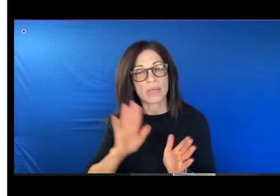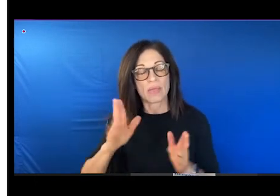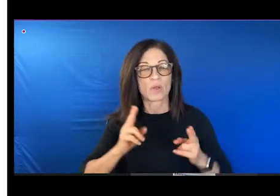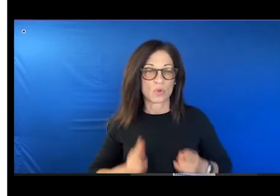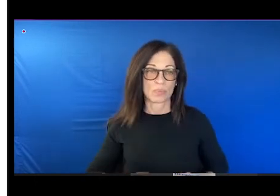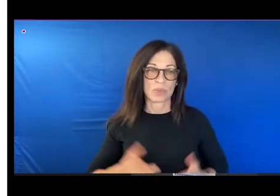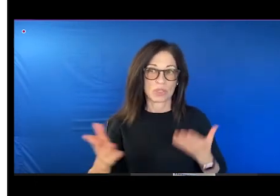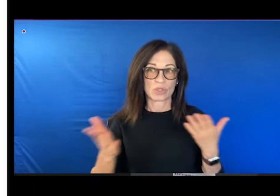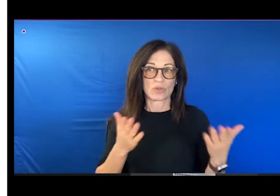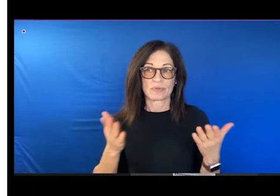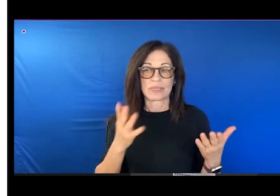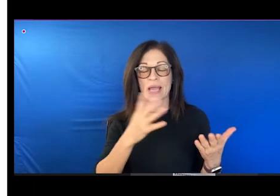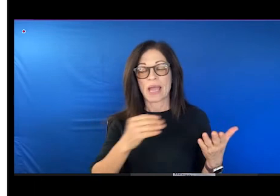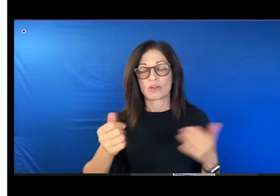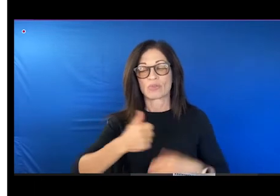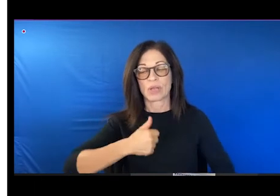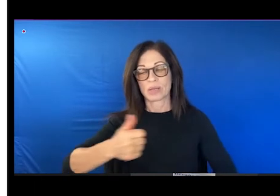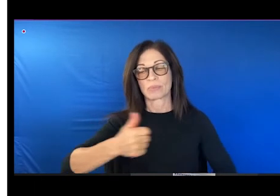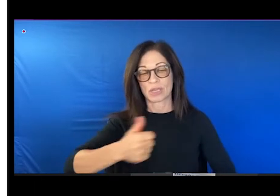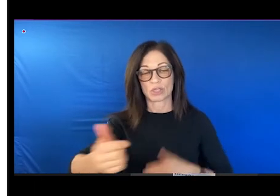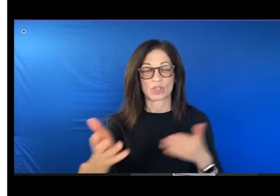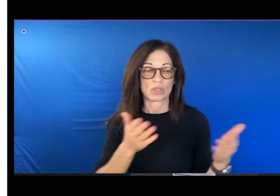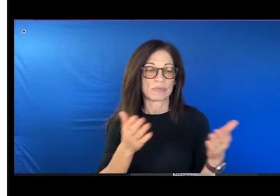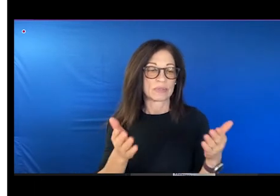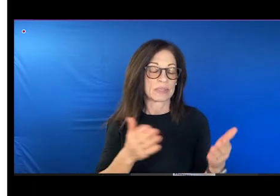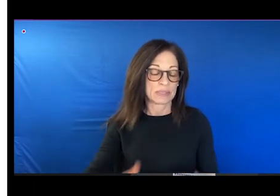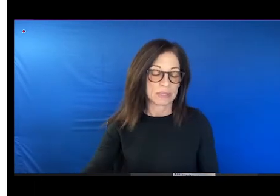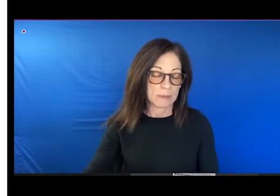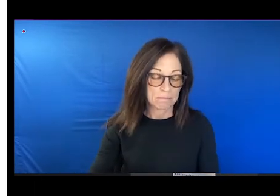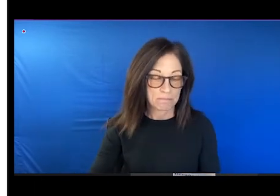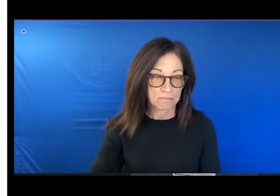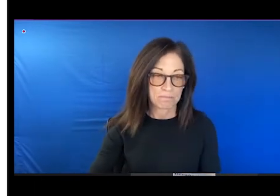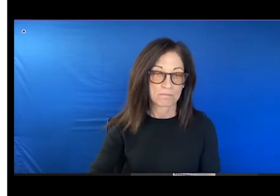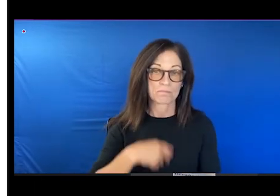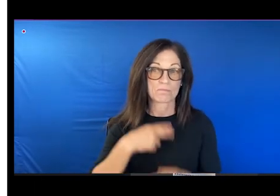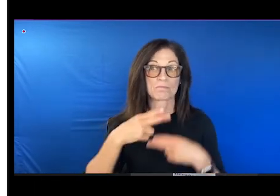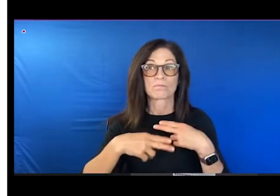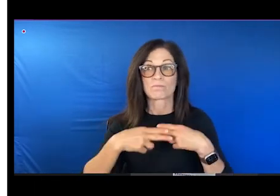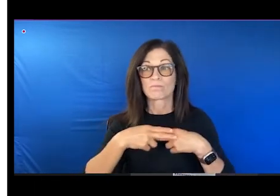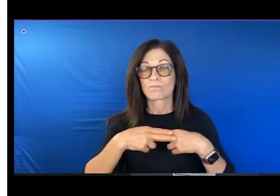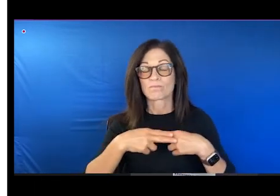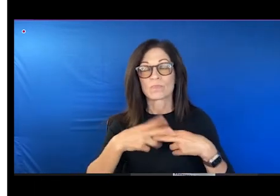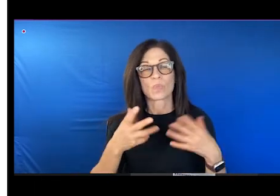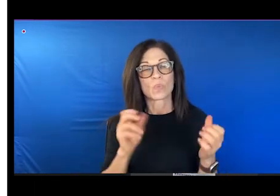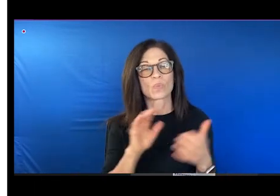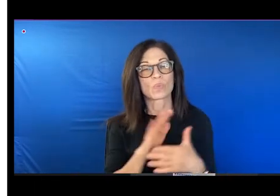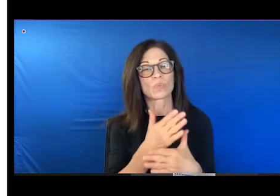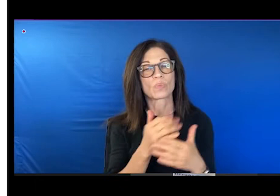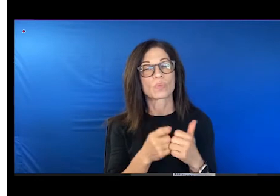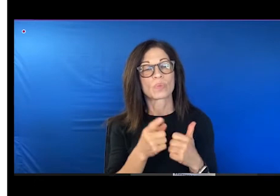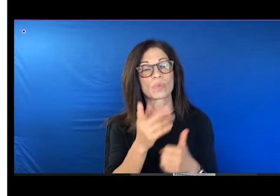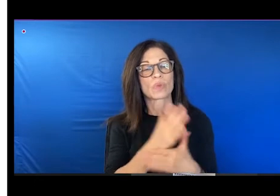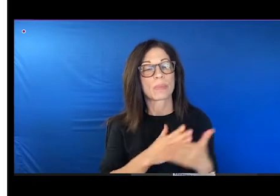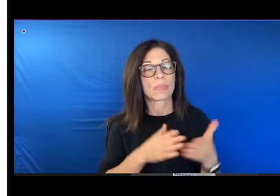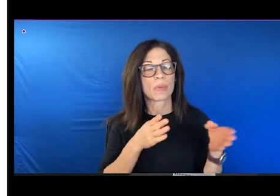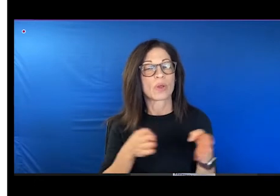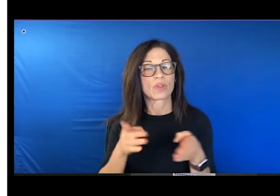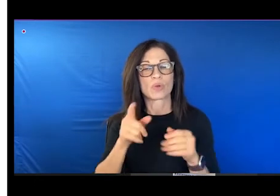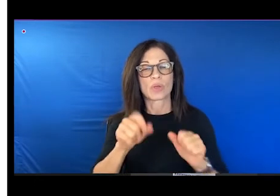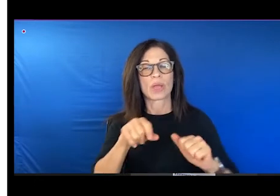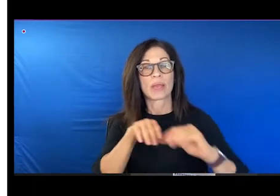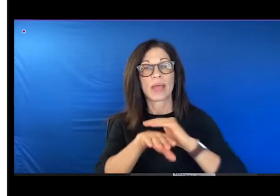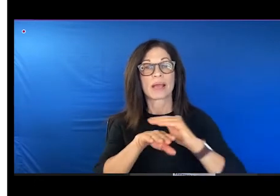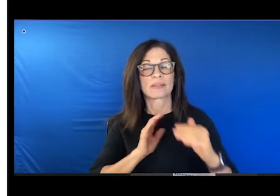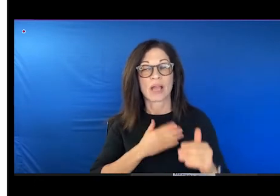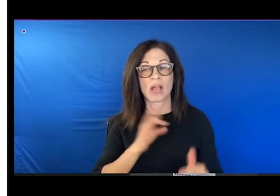better organize their human services and their transportation services. On the next slide, I wanted to just share with you